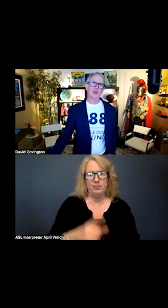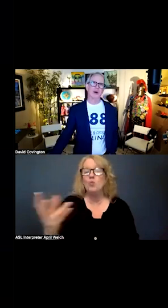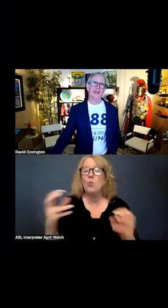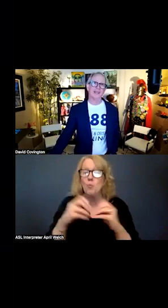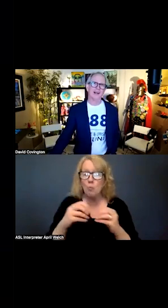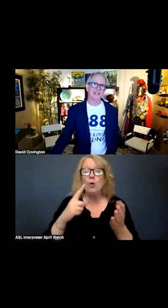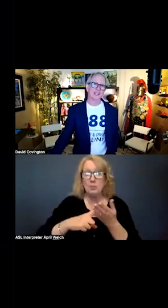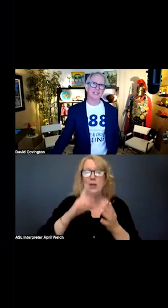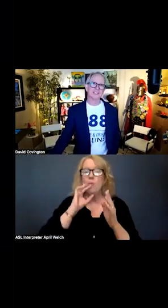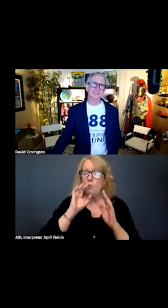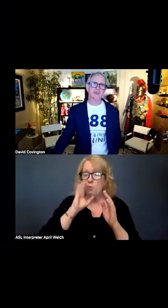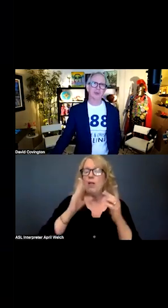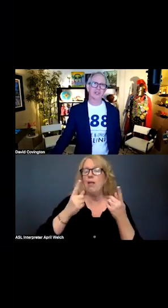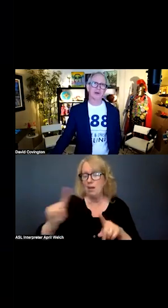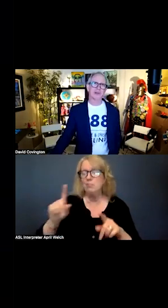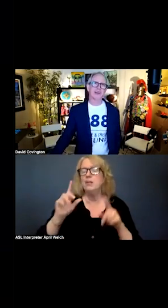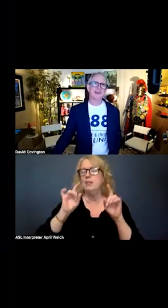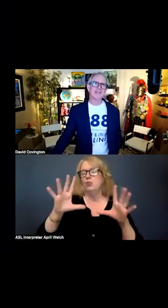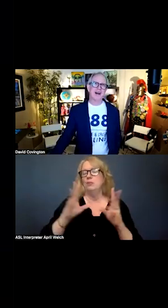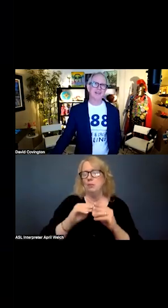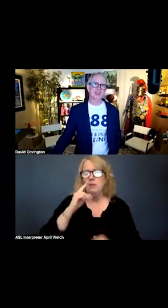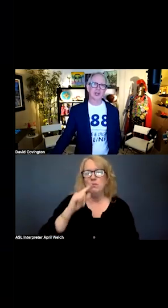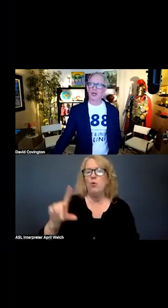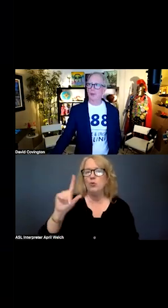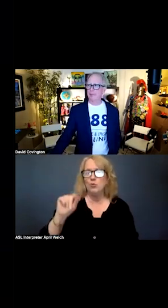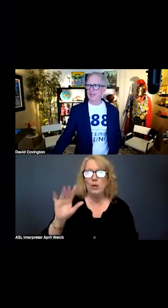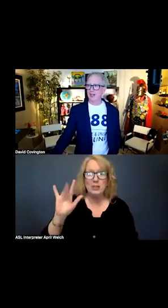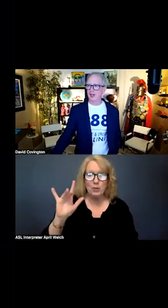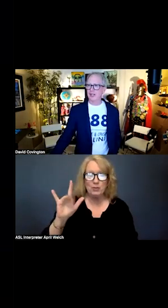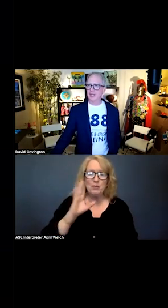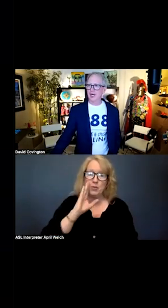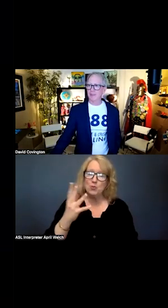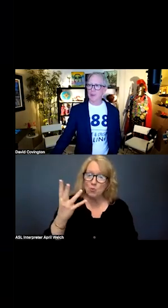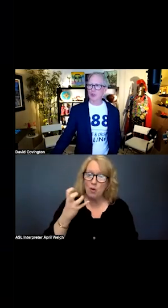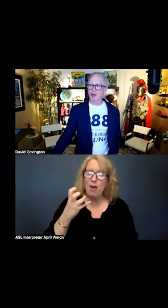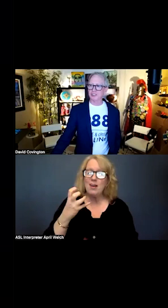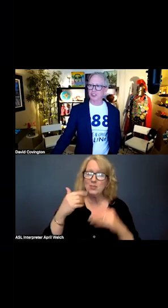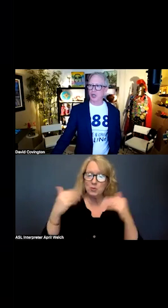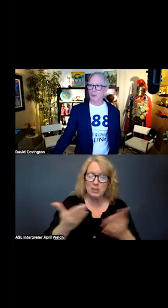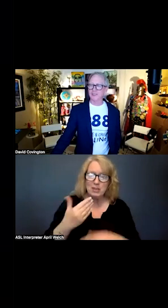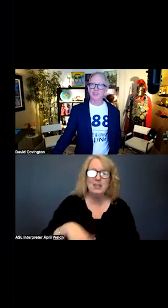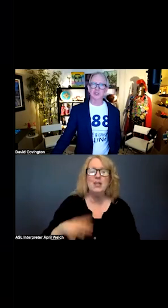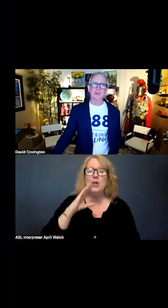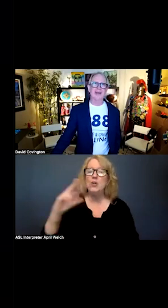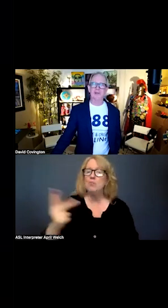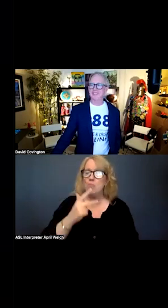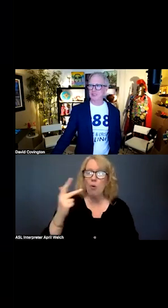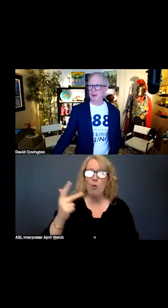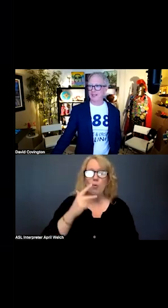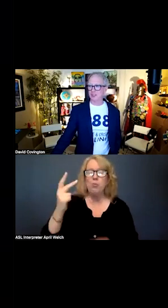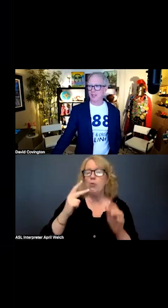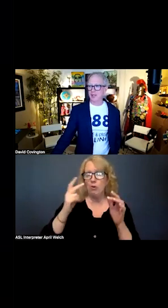coming your way in Crisis Jam 2025. So you're going to want to be here. Mobile crisis should always